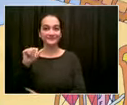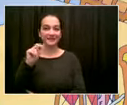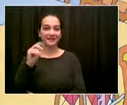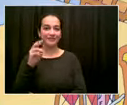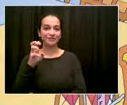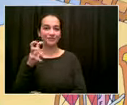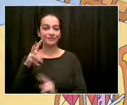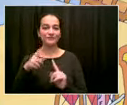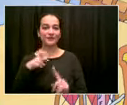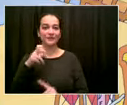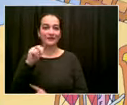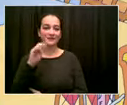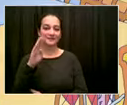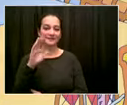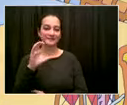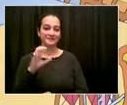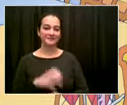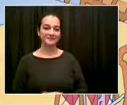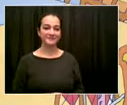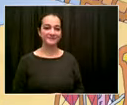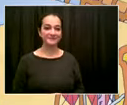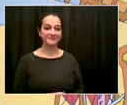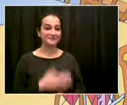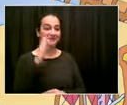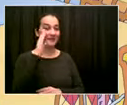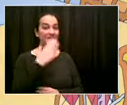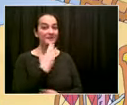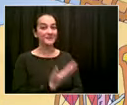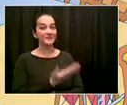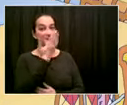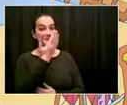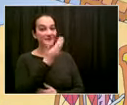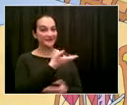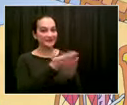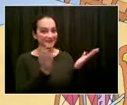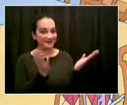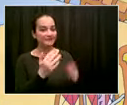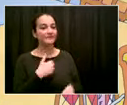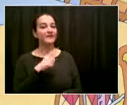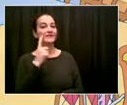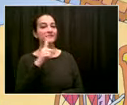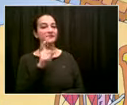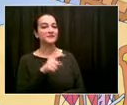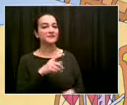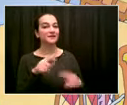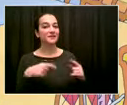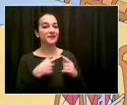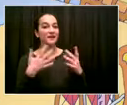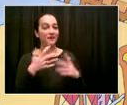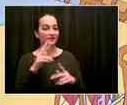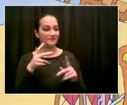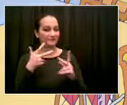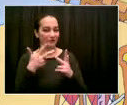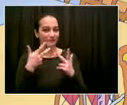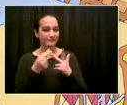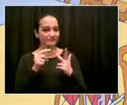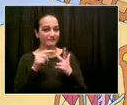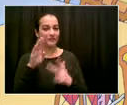Hey, good morning, everybody. First question on the booster eligibility. We're getting reports that at the